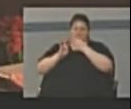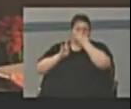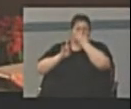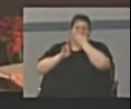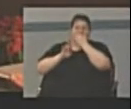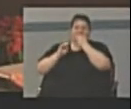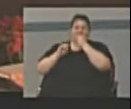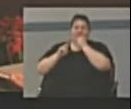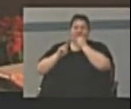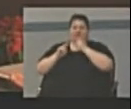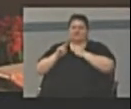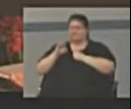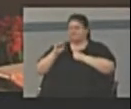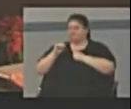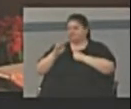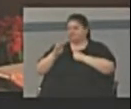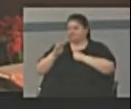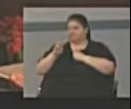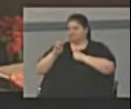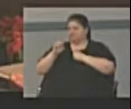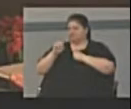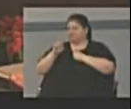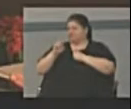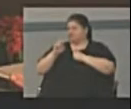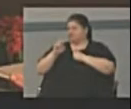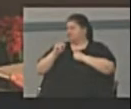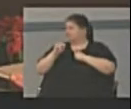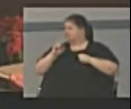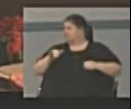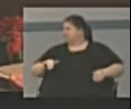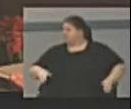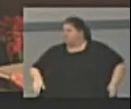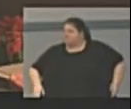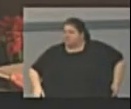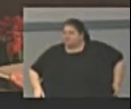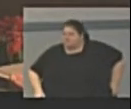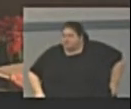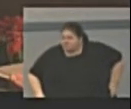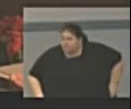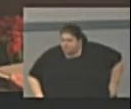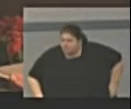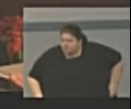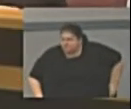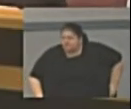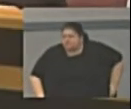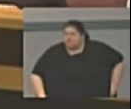Mr. McSini signed up to speak. You state your name and address for the record, Mr. McSini.